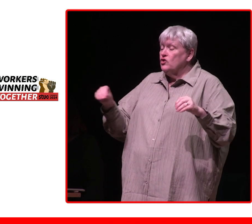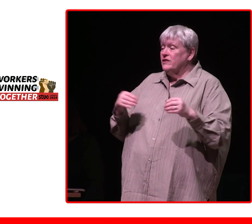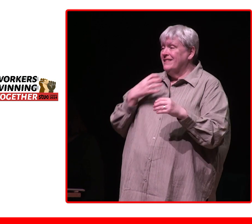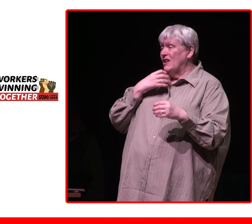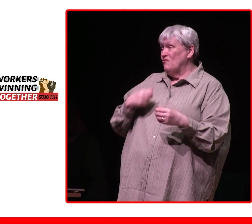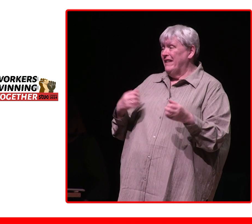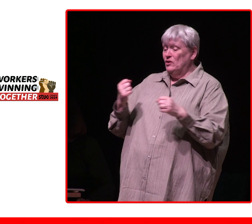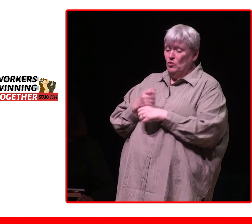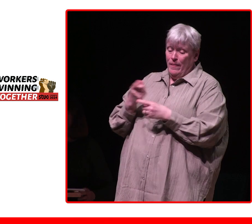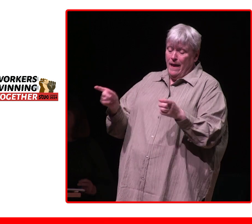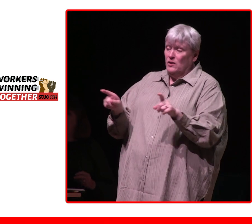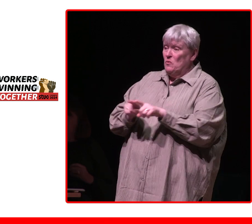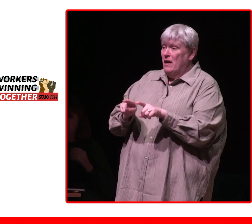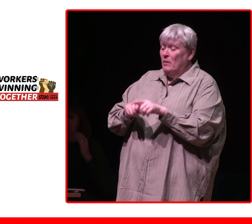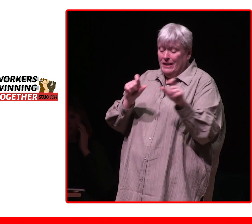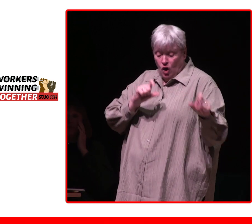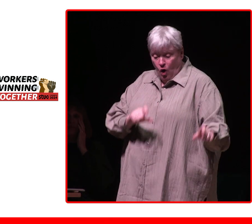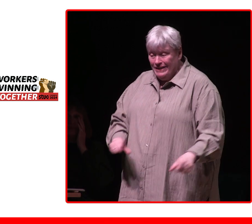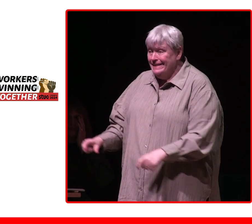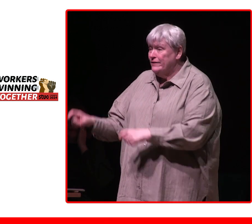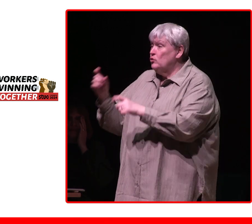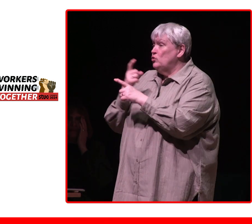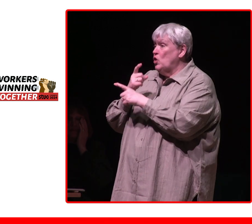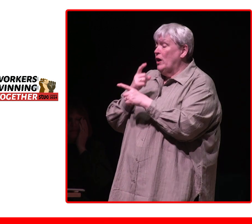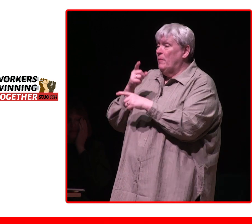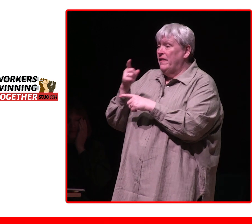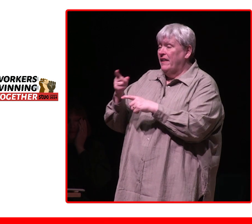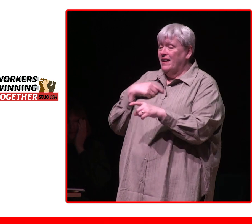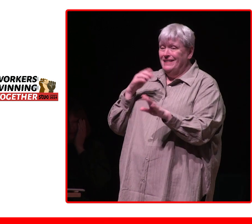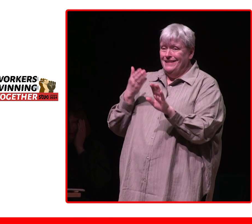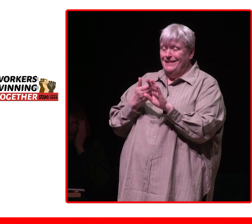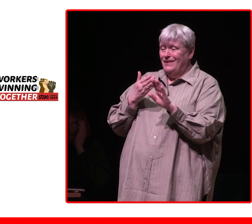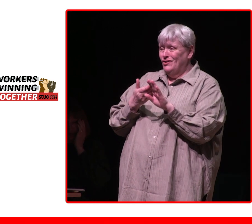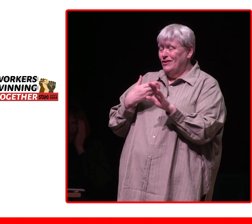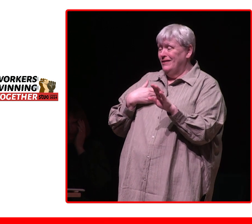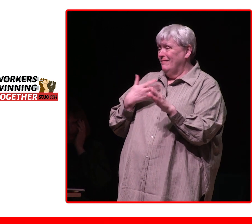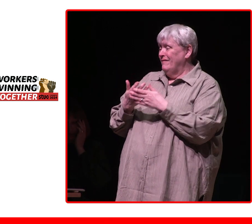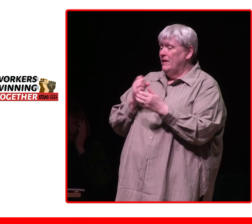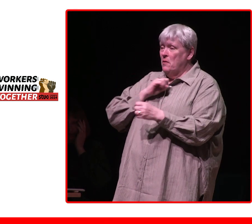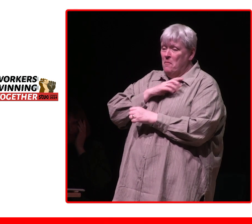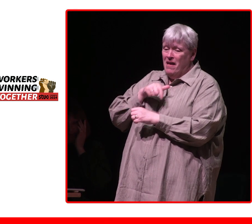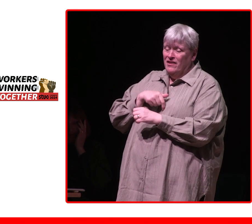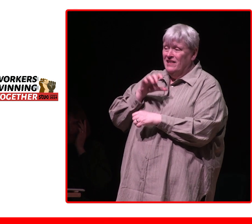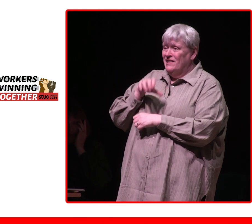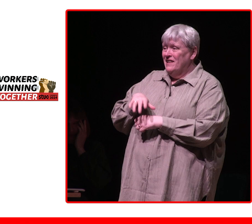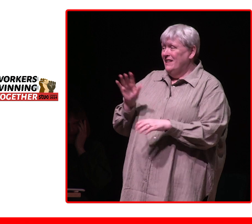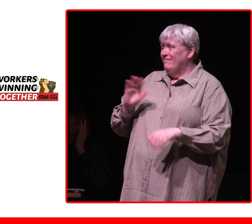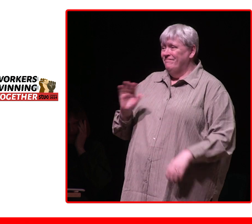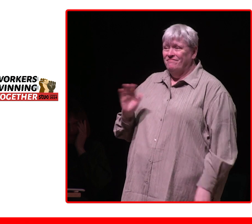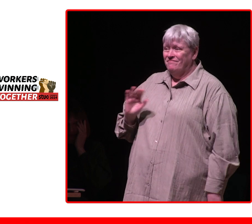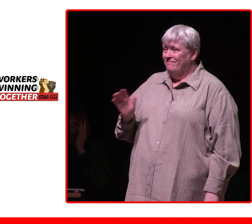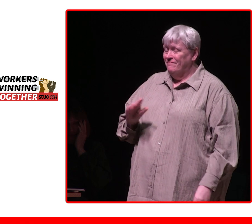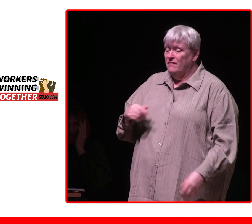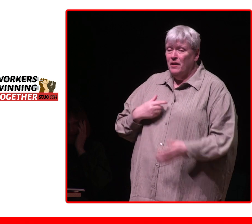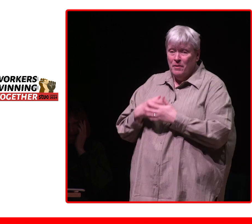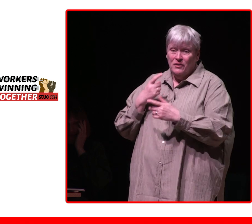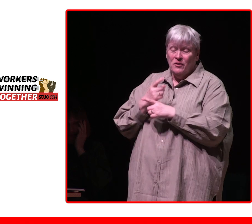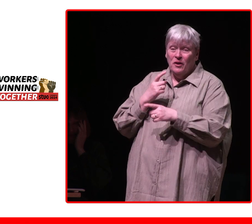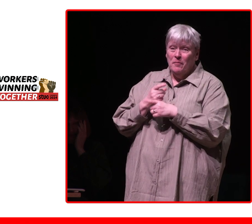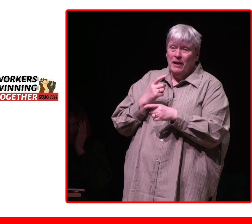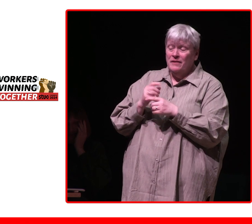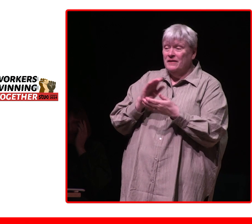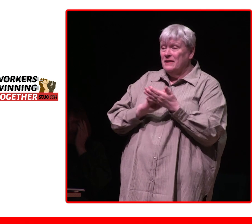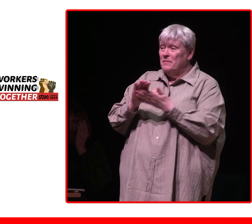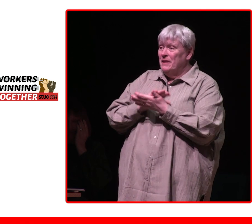as well. They will continue talking about that. They have no intention of having a Palestinian state, but they'll talk about that because it means they're